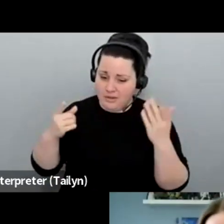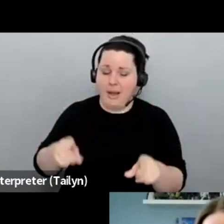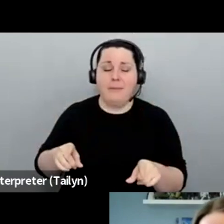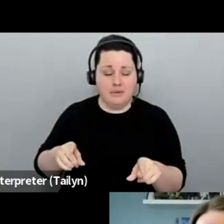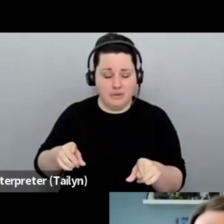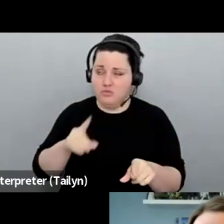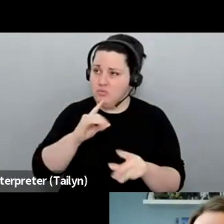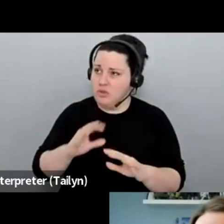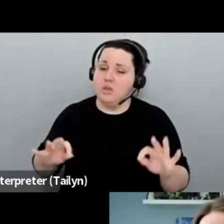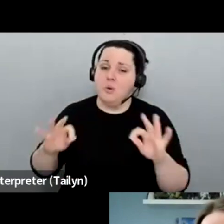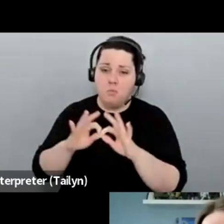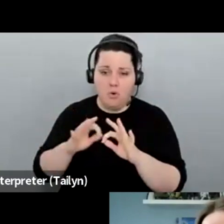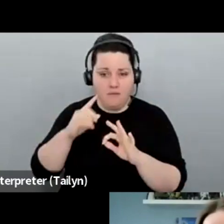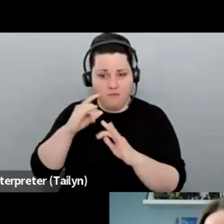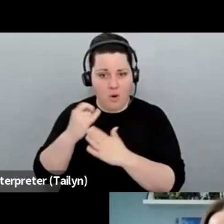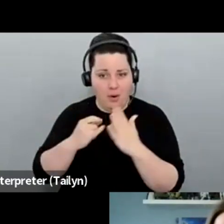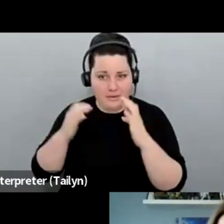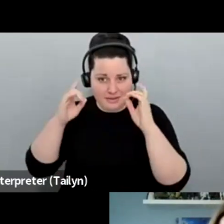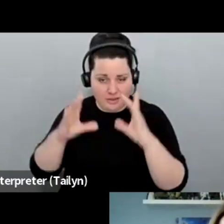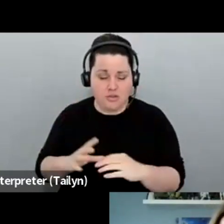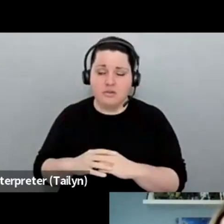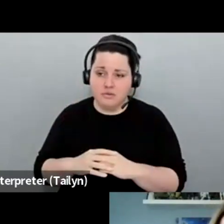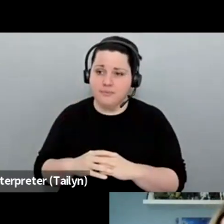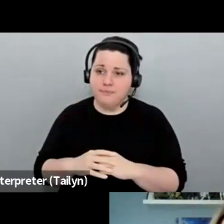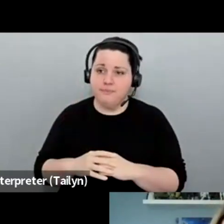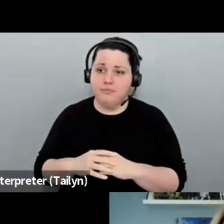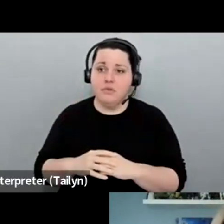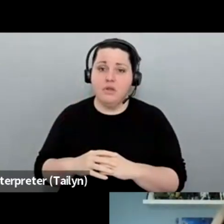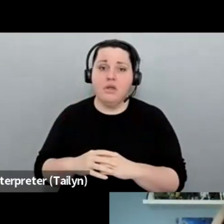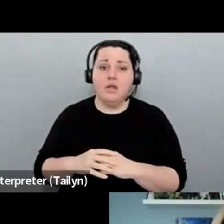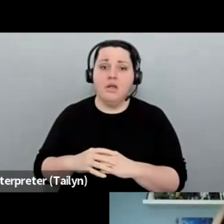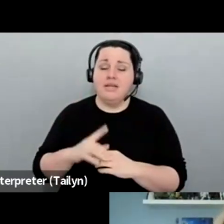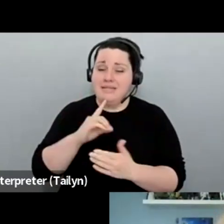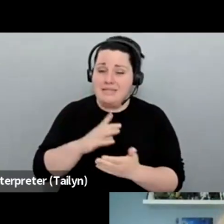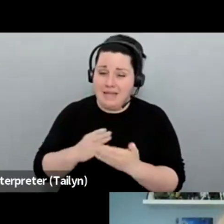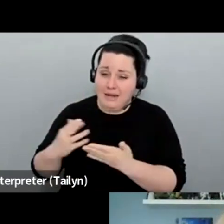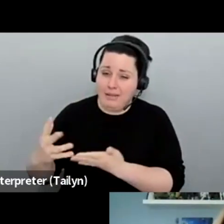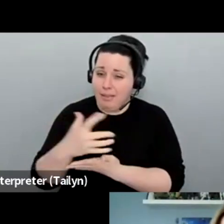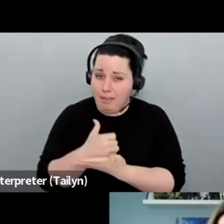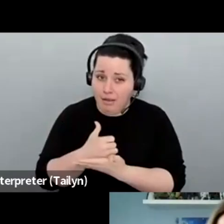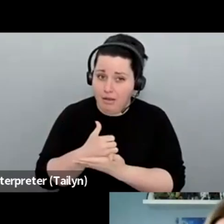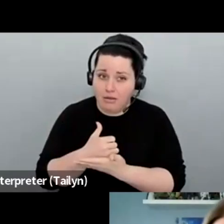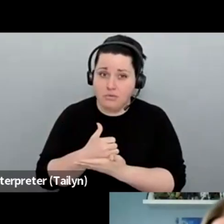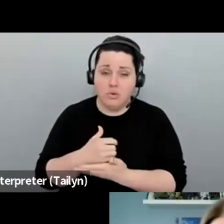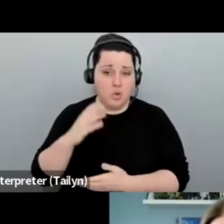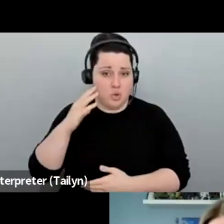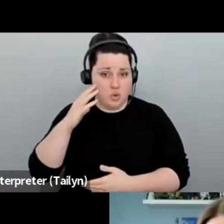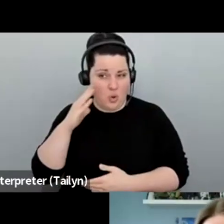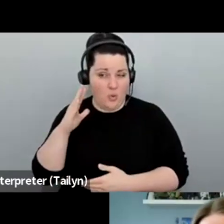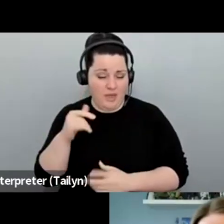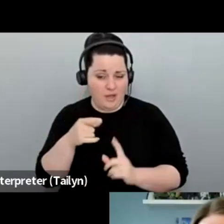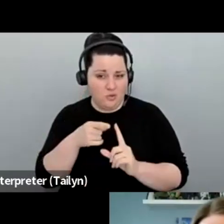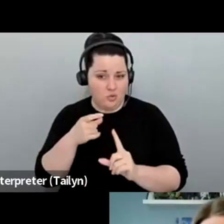extremely important for arts educators. I think collecting some data, knowing what the source is